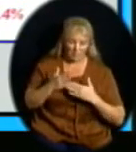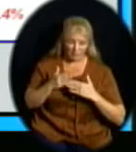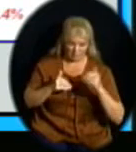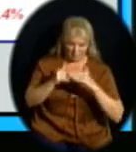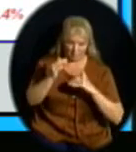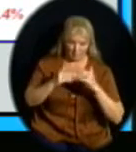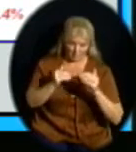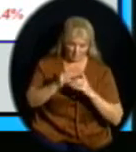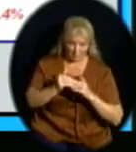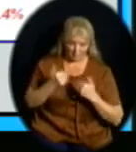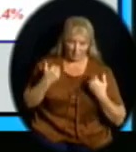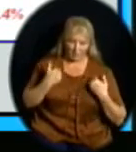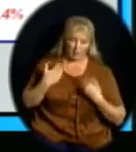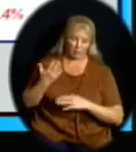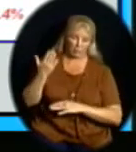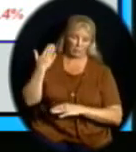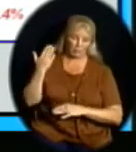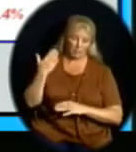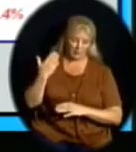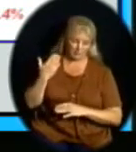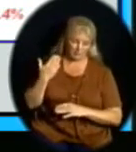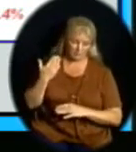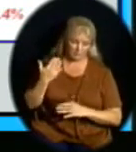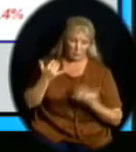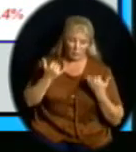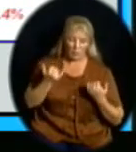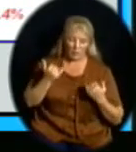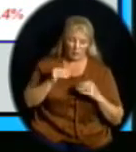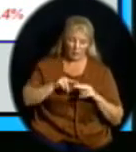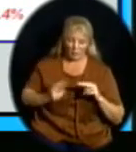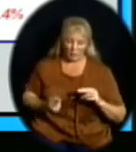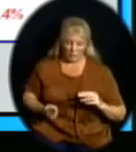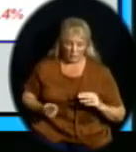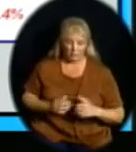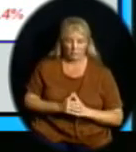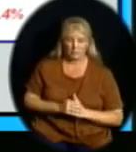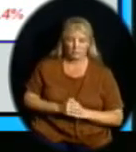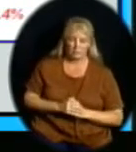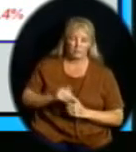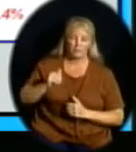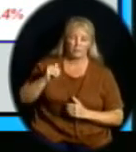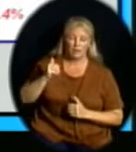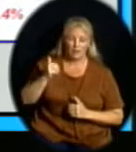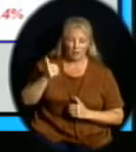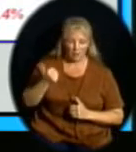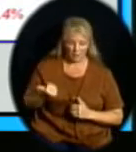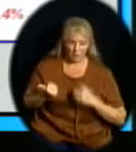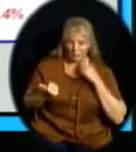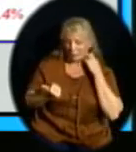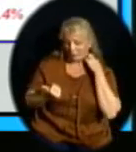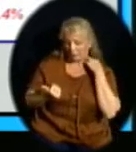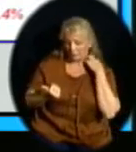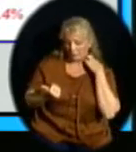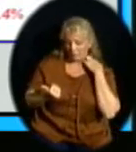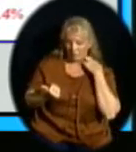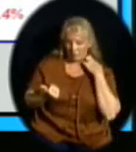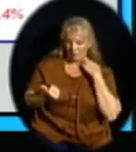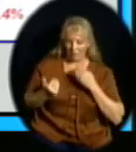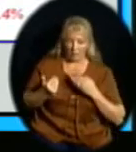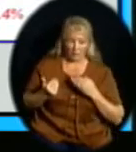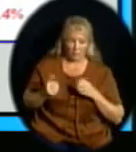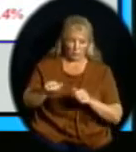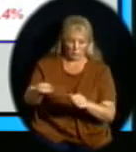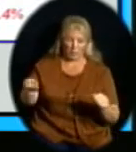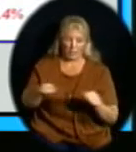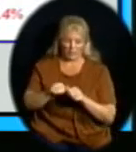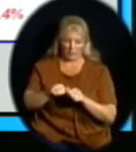the past are now falling off. That was reduced by a couple million. So in essence, all the other factors actually had a negative impact on the growth of the